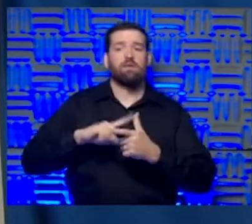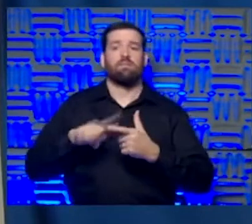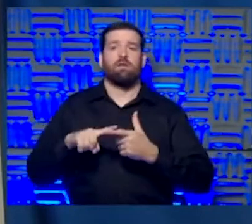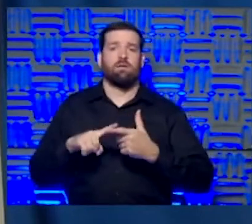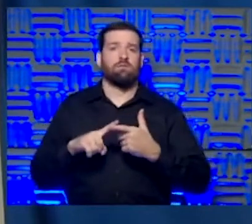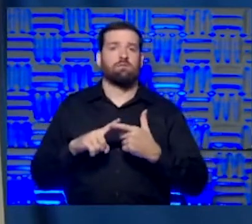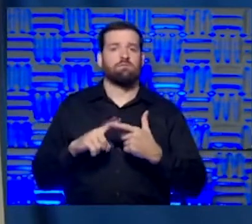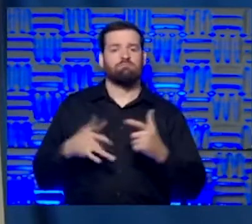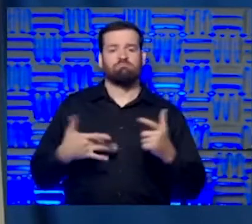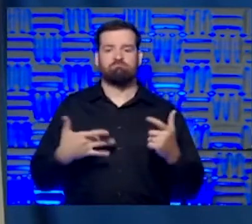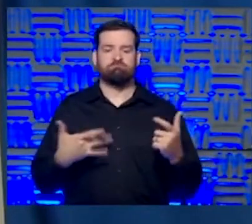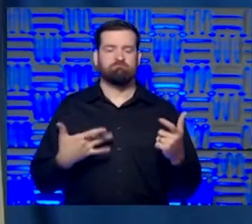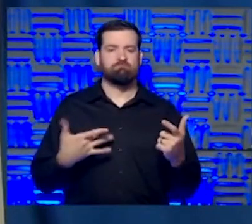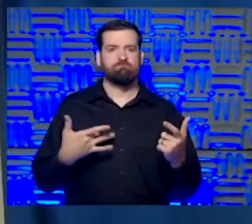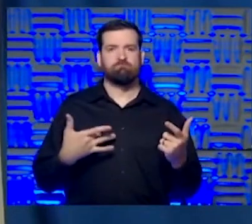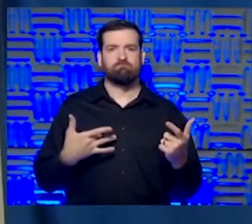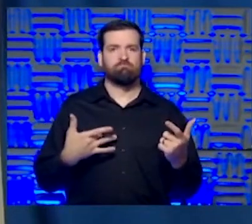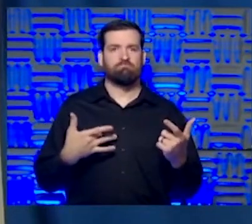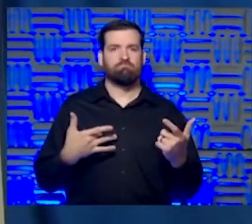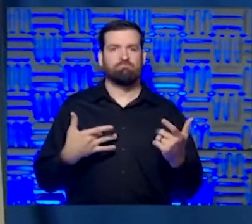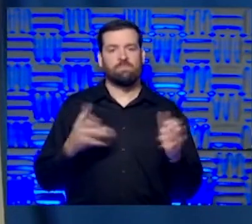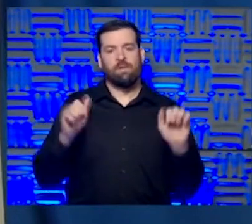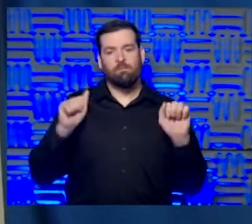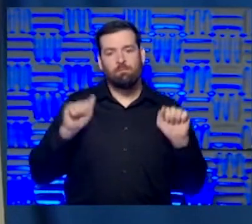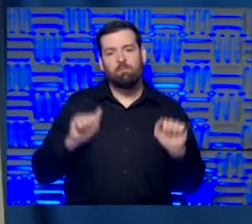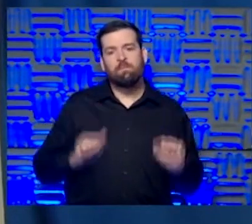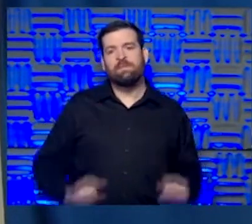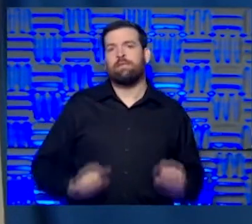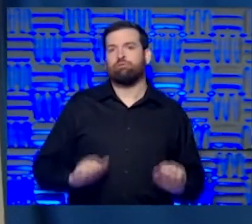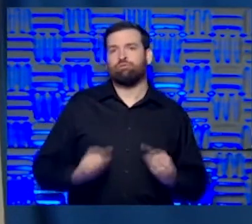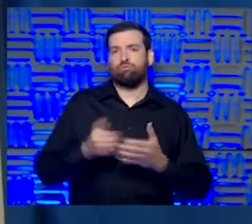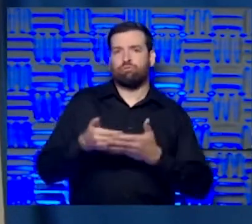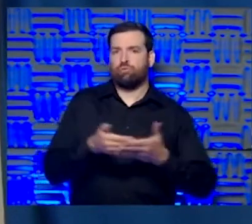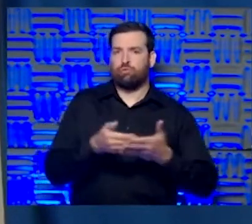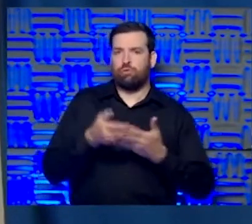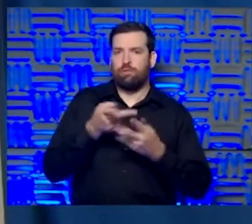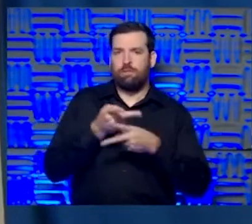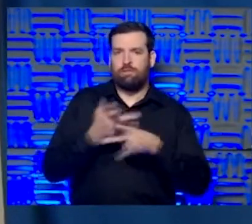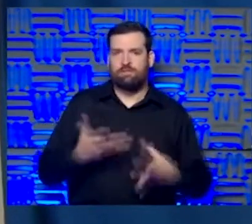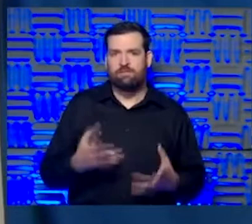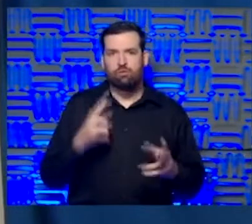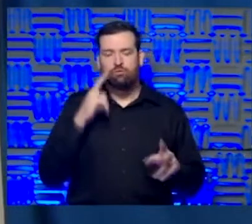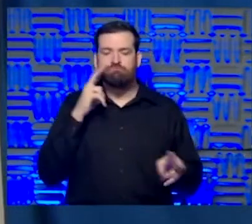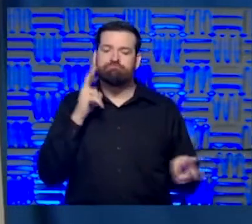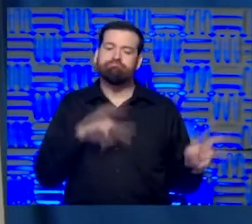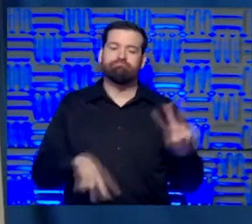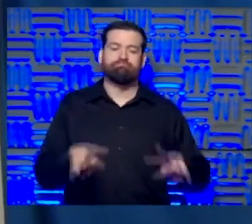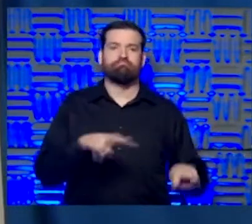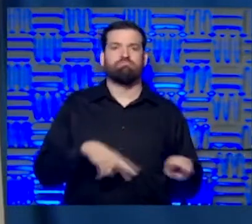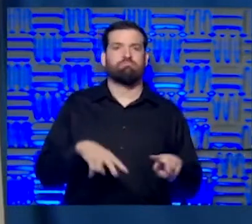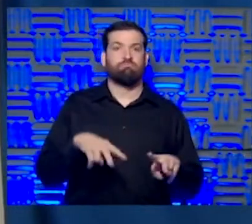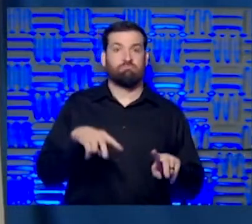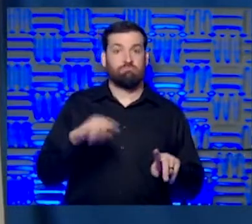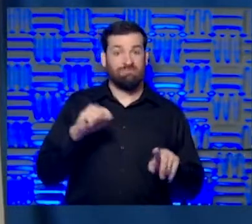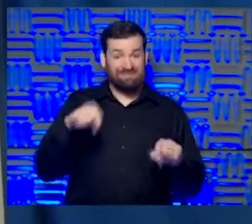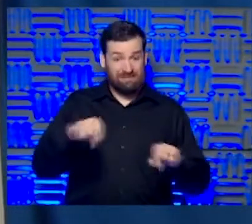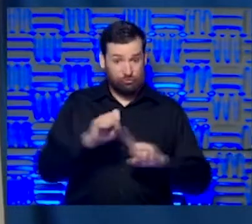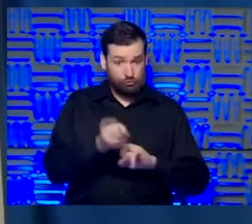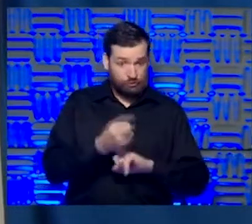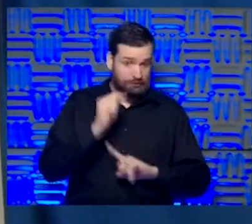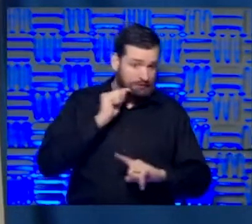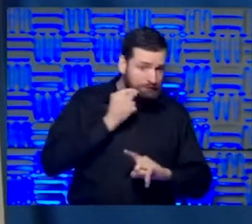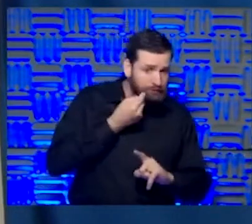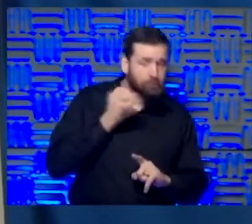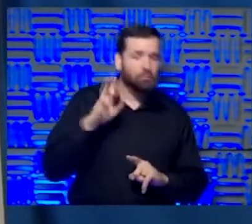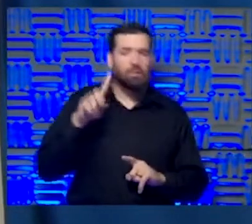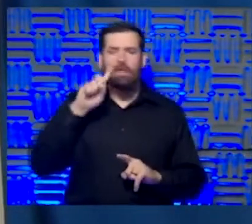sense of how that potential babysitter views the seriousness of this. I mean, there's certainly